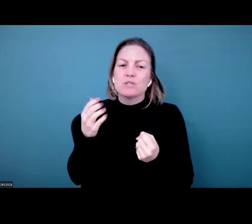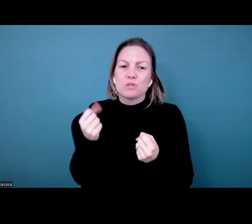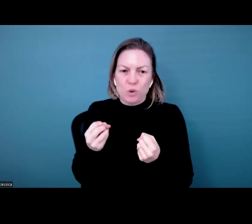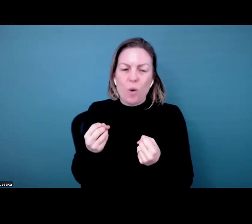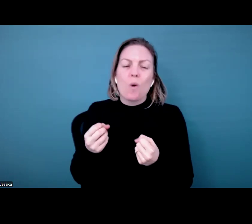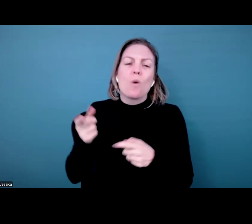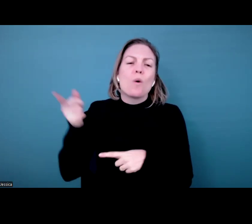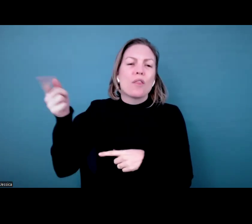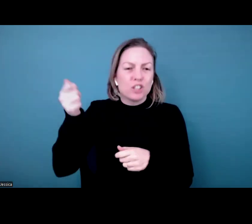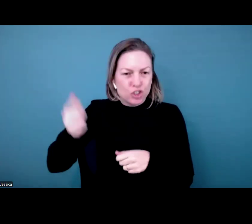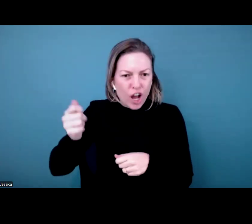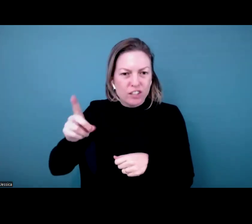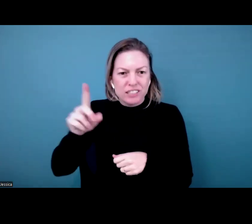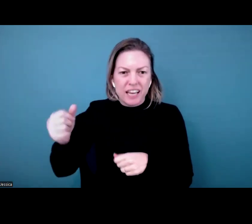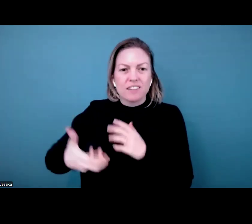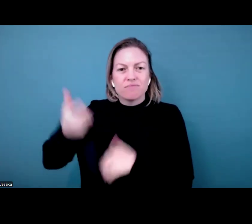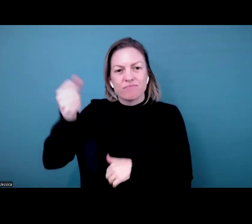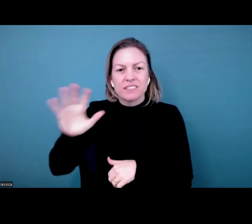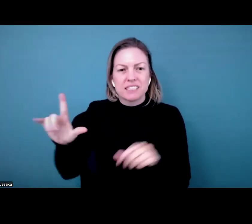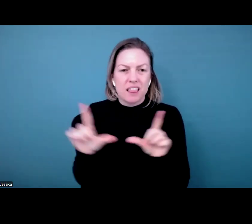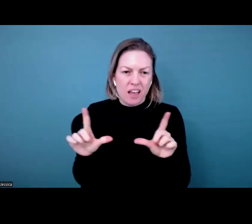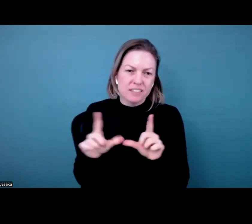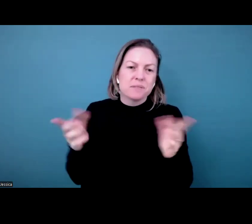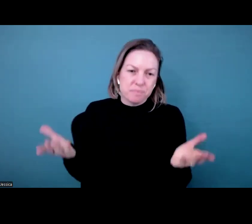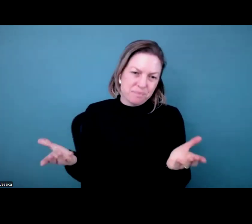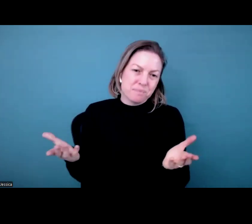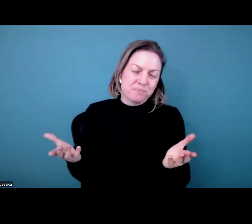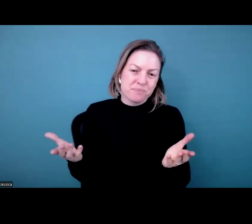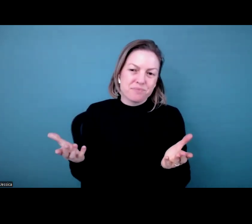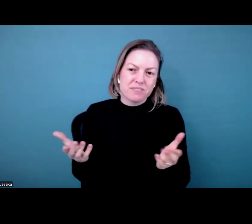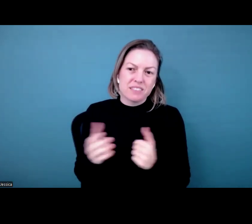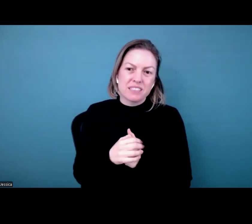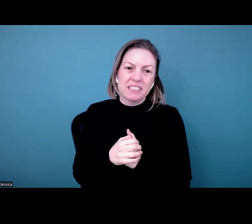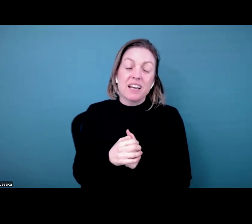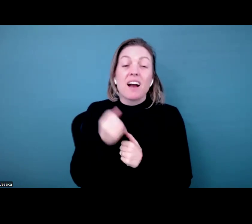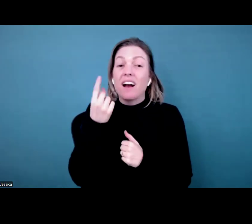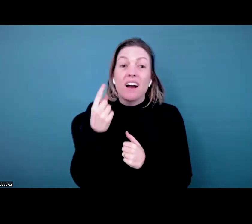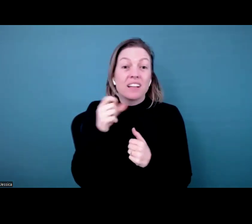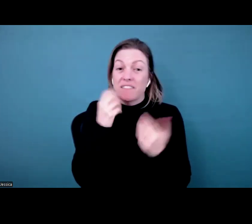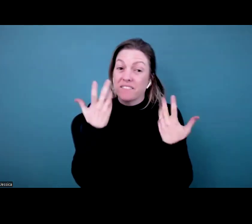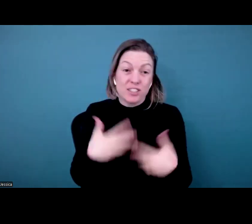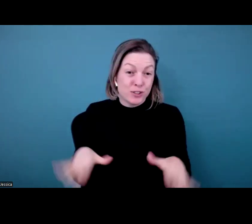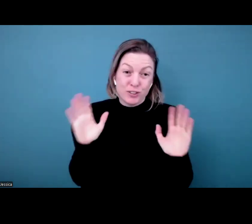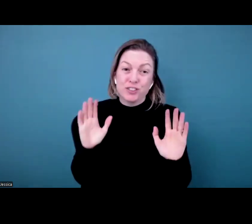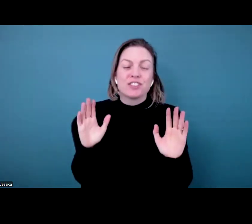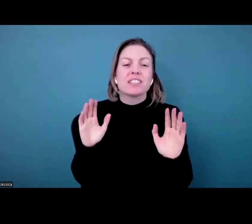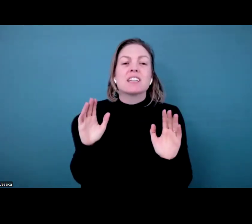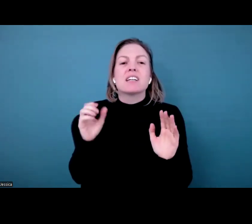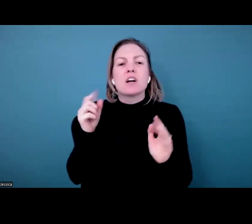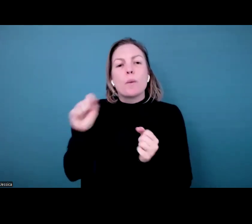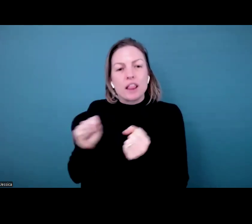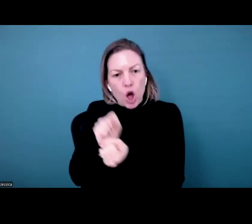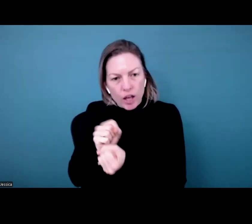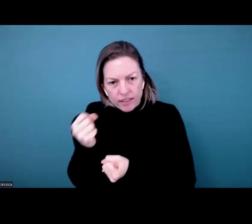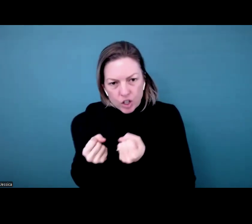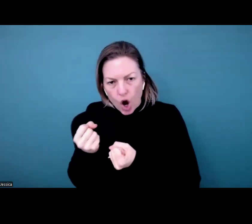away, or his driver's license taken away, excuse me. That did not end it, because we locked his car up, put it in his garage, taken